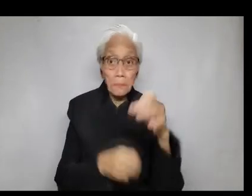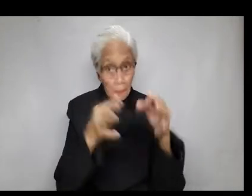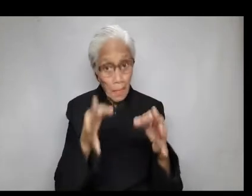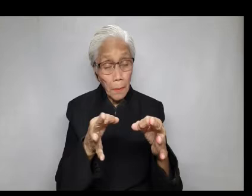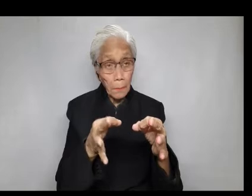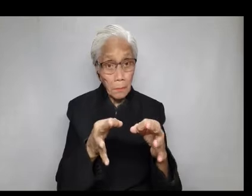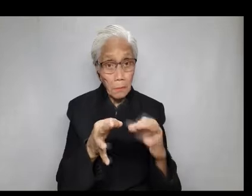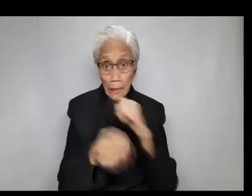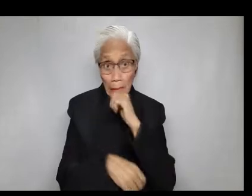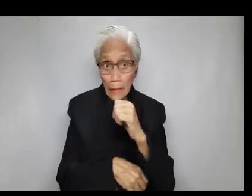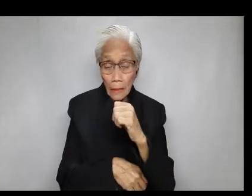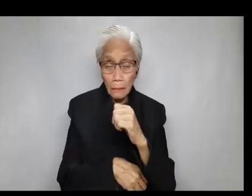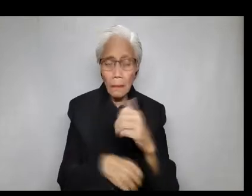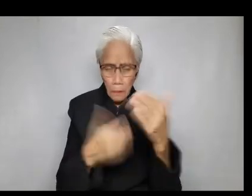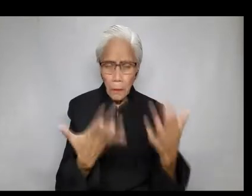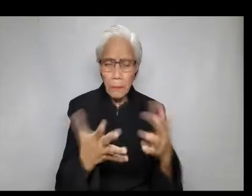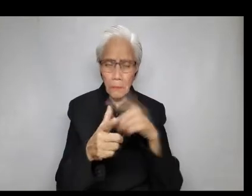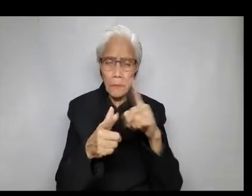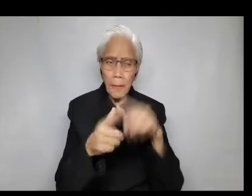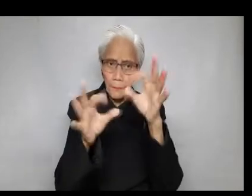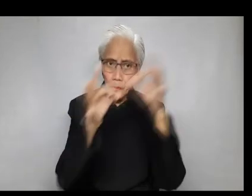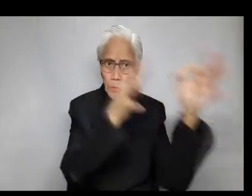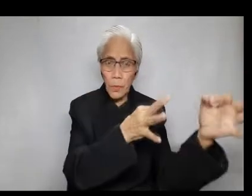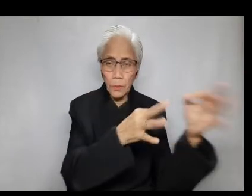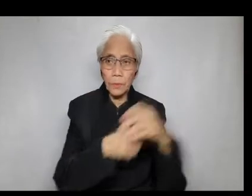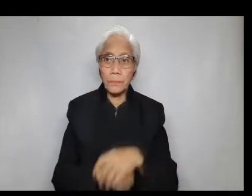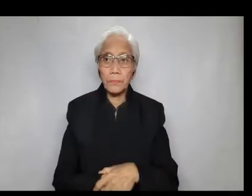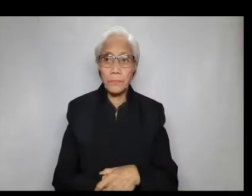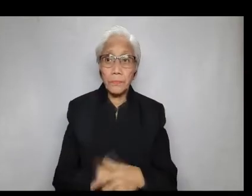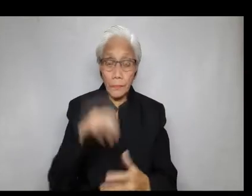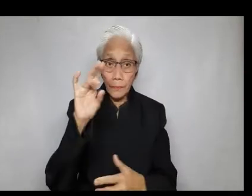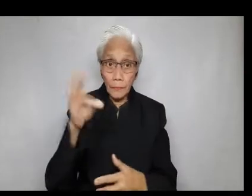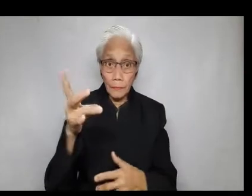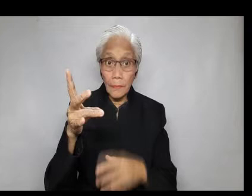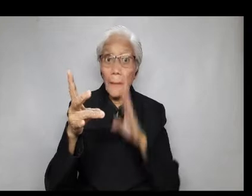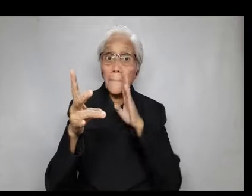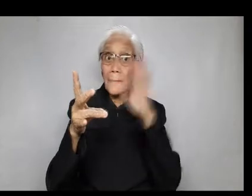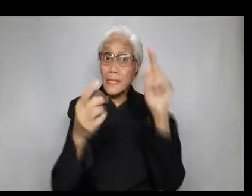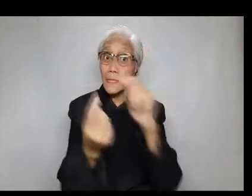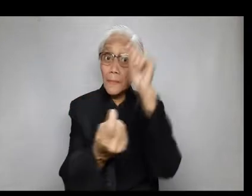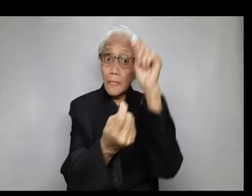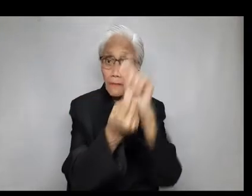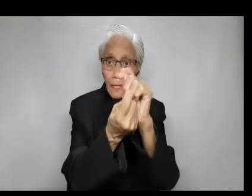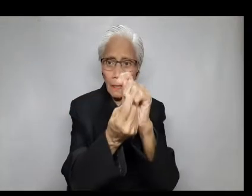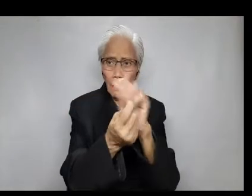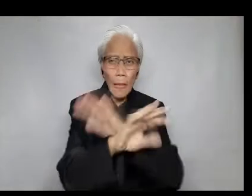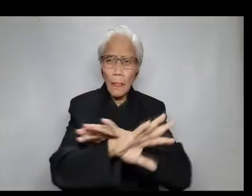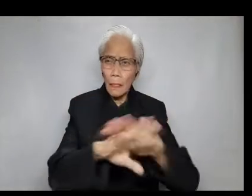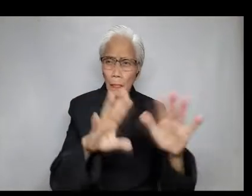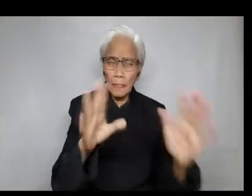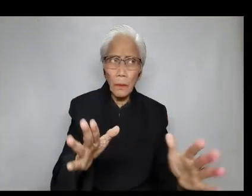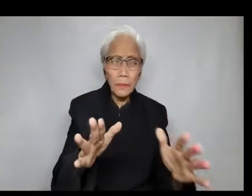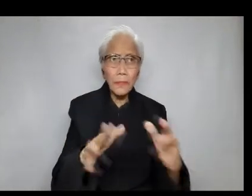concerned? If it doesn't, then postpone your criticism. Number 7,